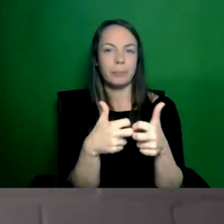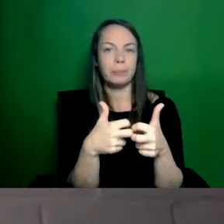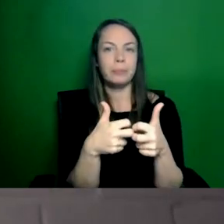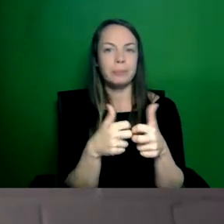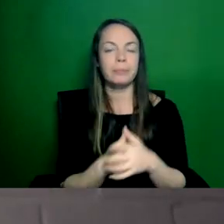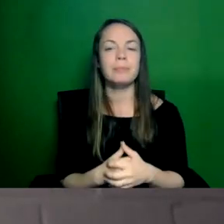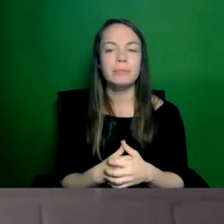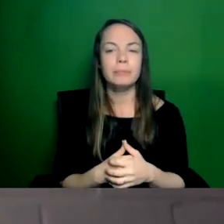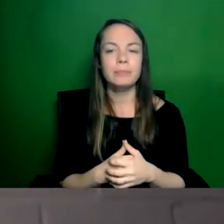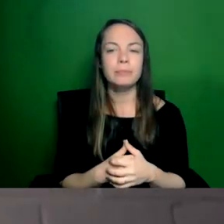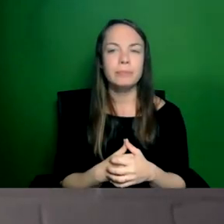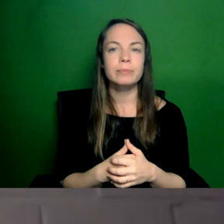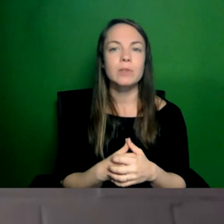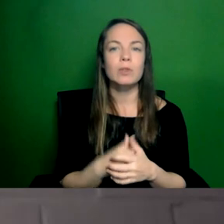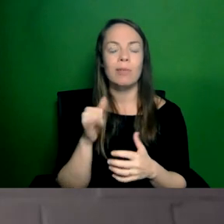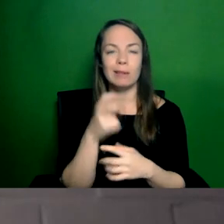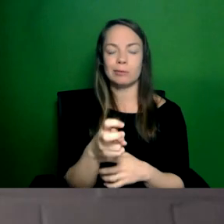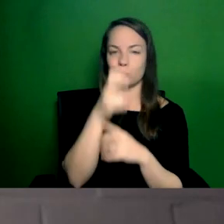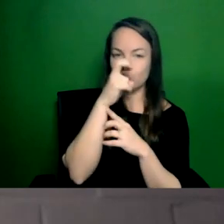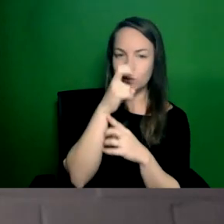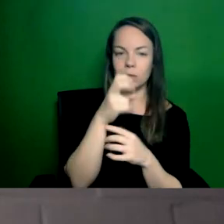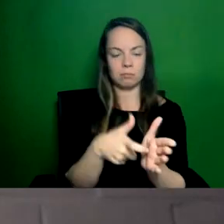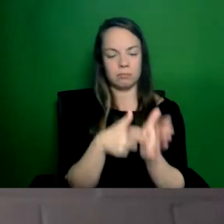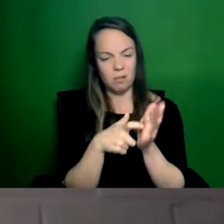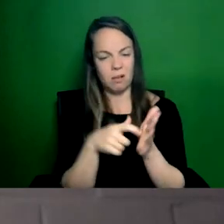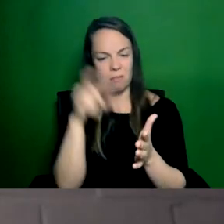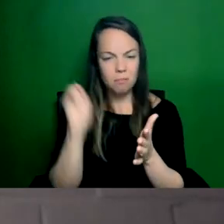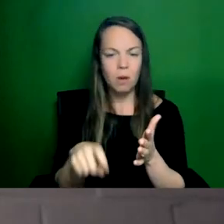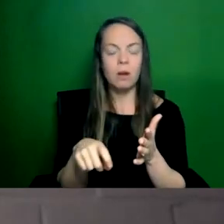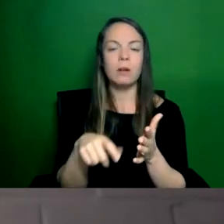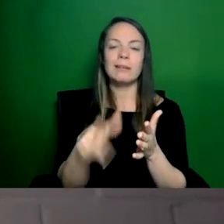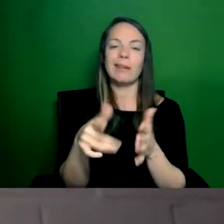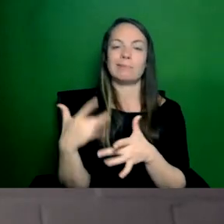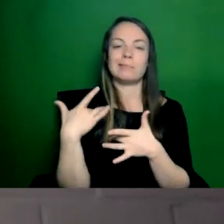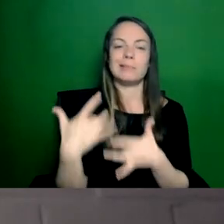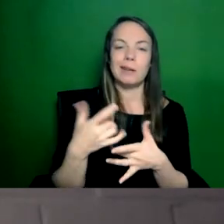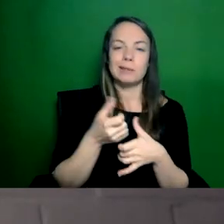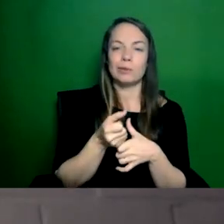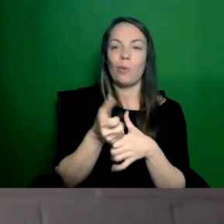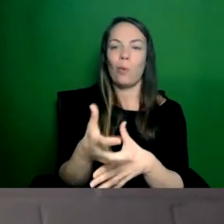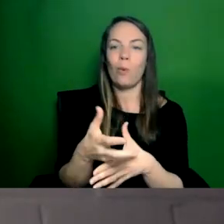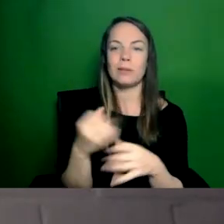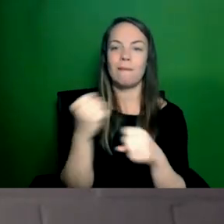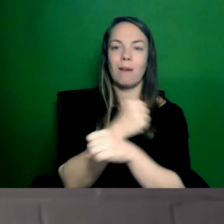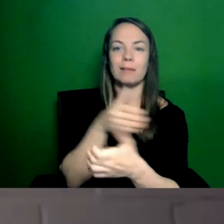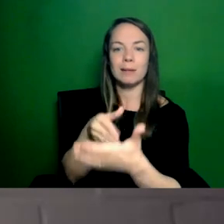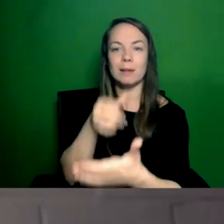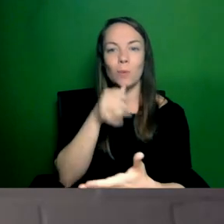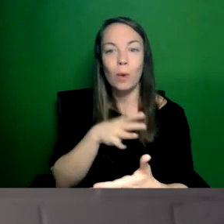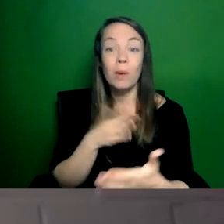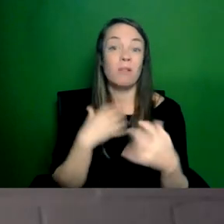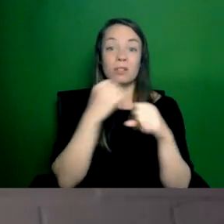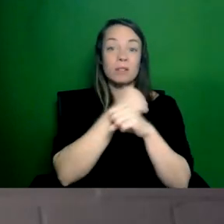that those rigid notions really lend to violence towards women and just violence in